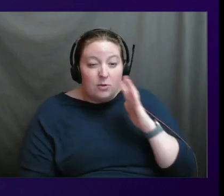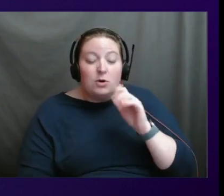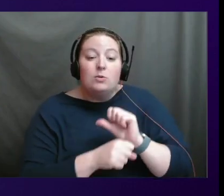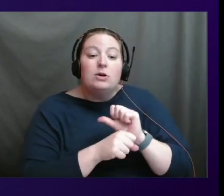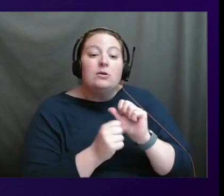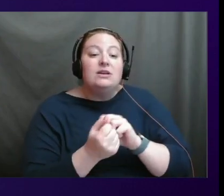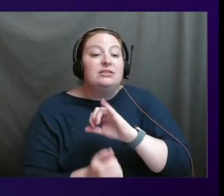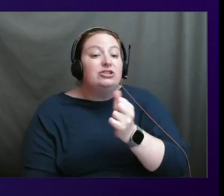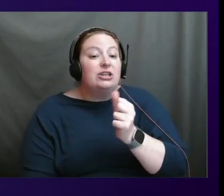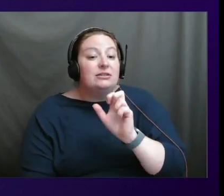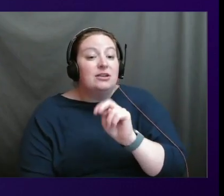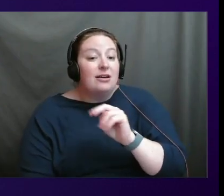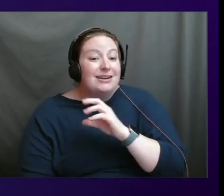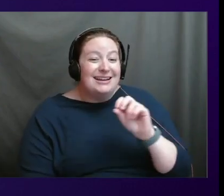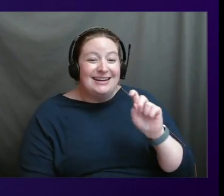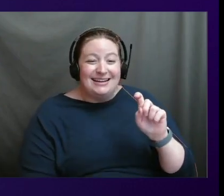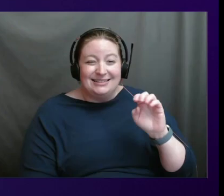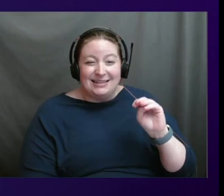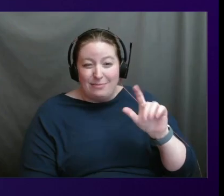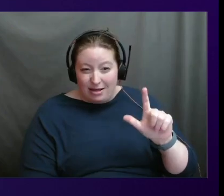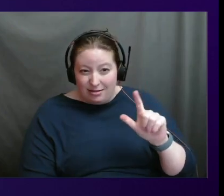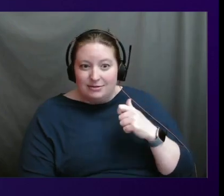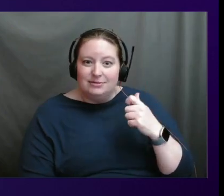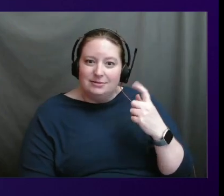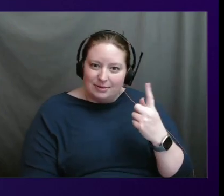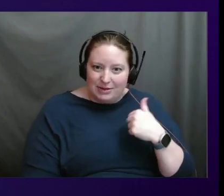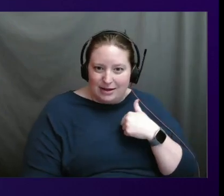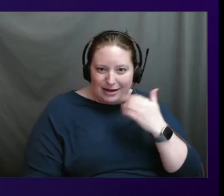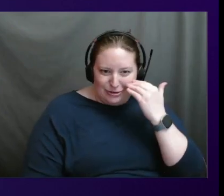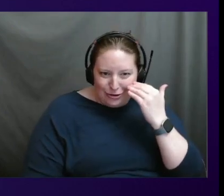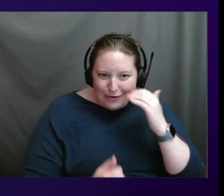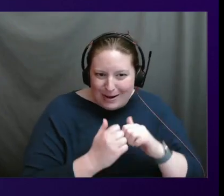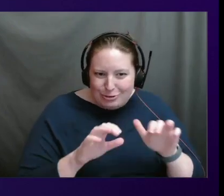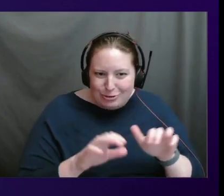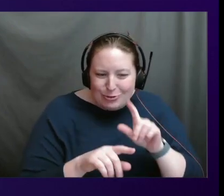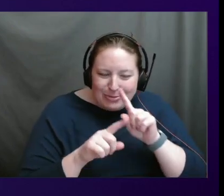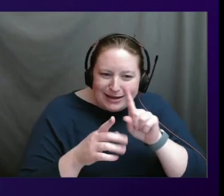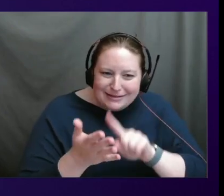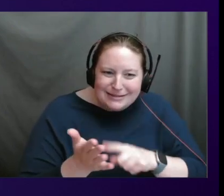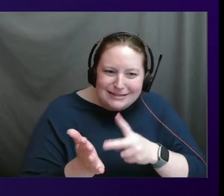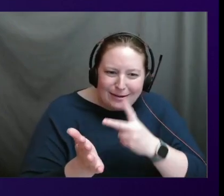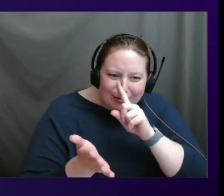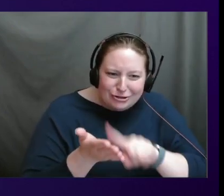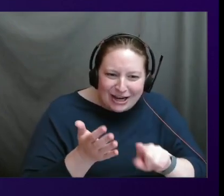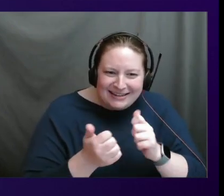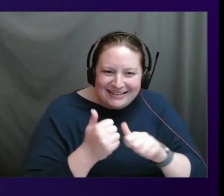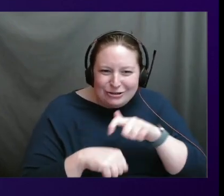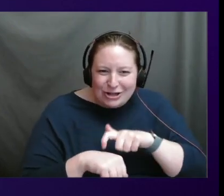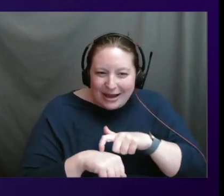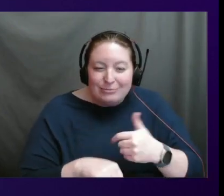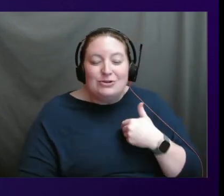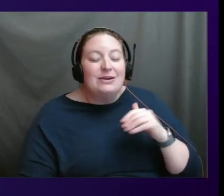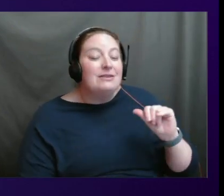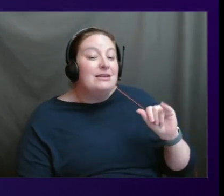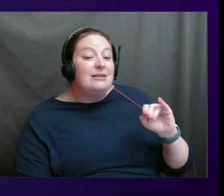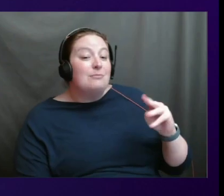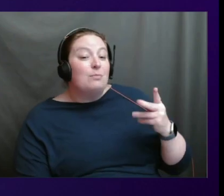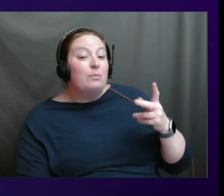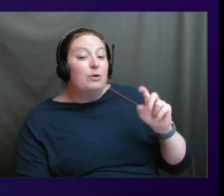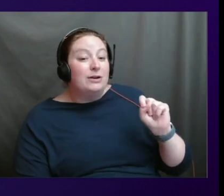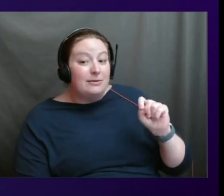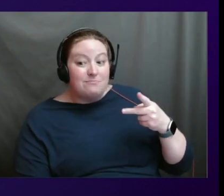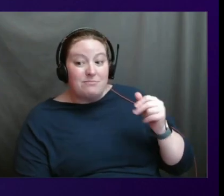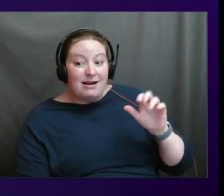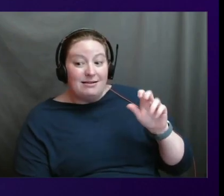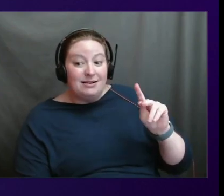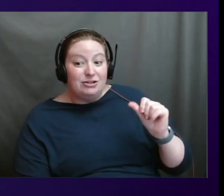and XML. Once again, something I know how to do, and yet check every single time I do it. So we've got some imported required classes and packages happening at the top.